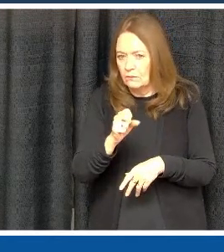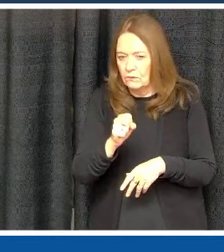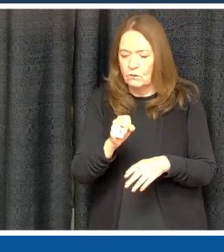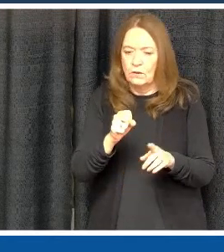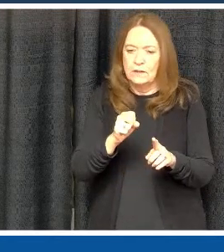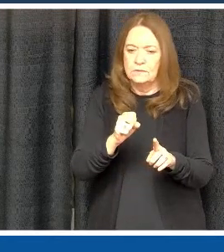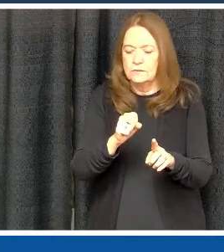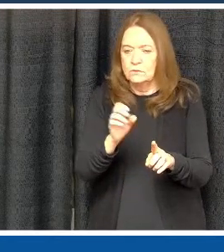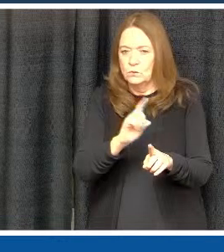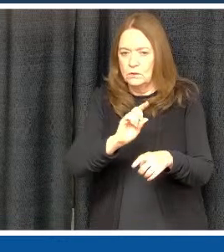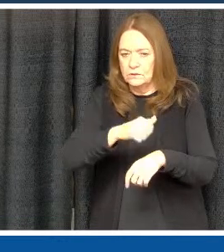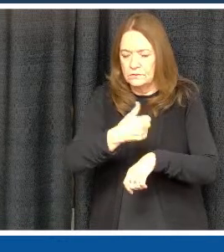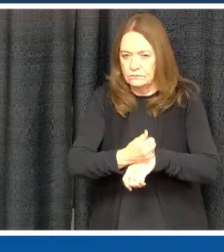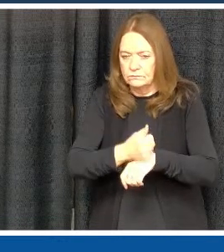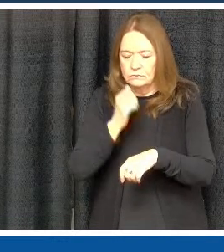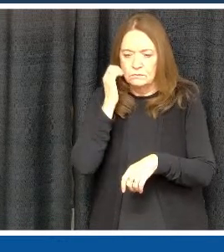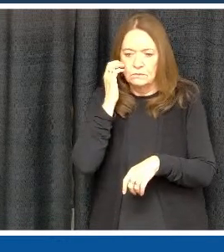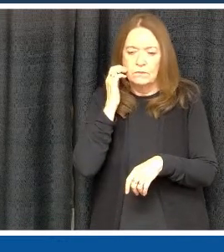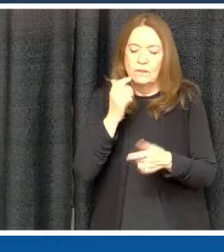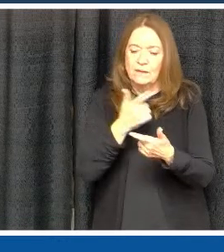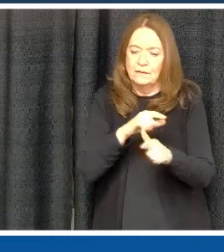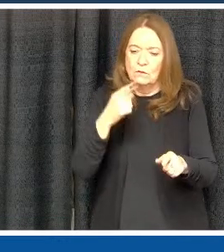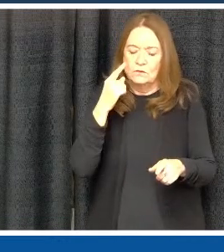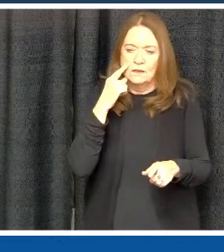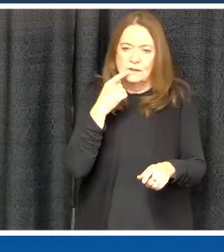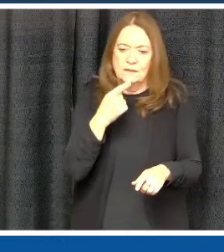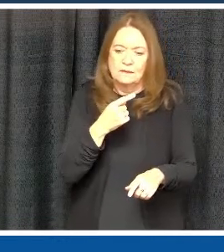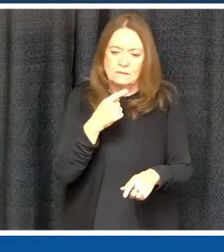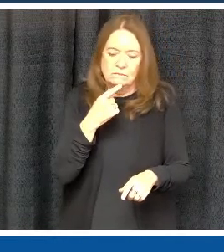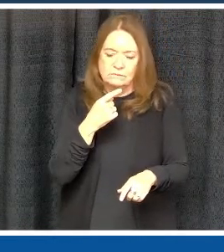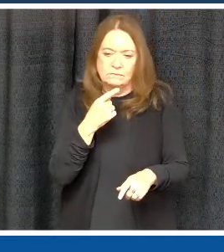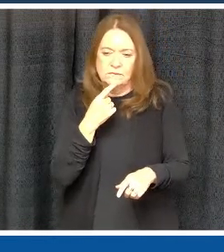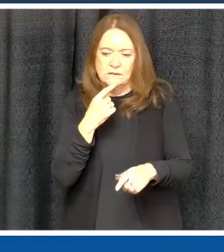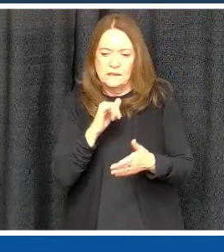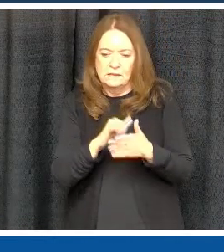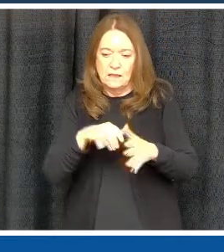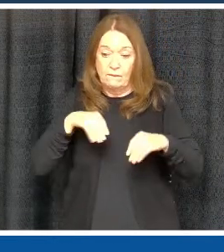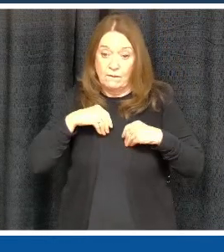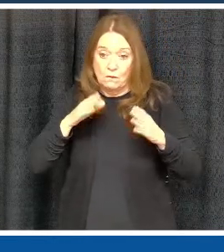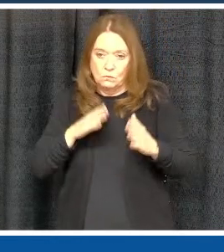install. The language, I think, in some of this ordinance speaks to the owner is